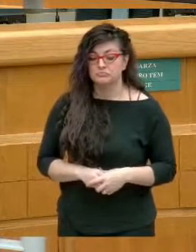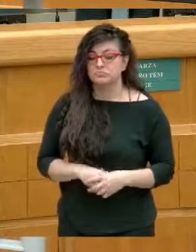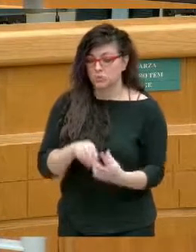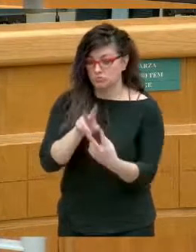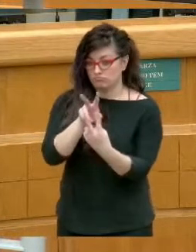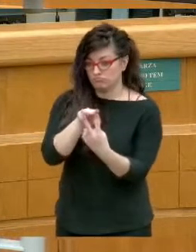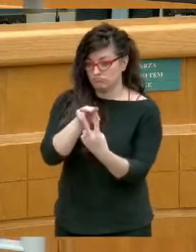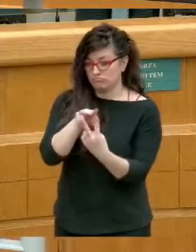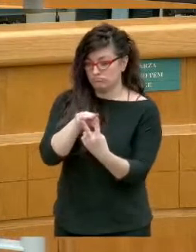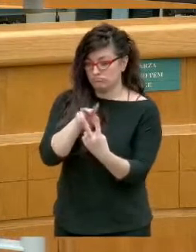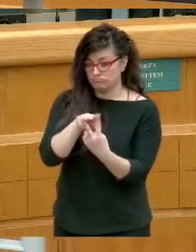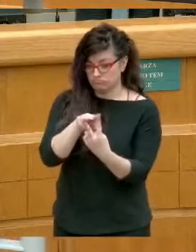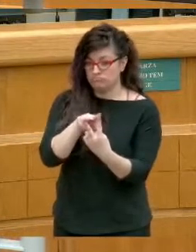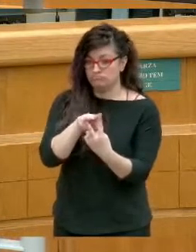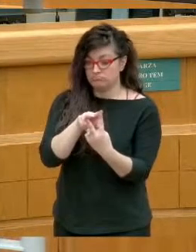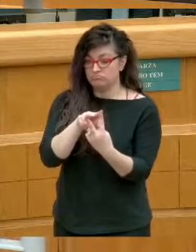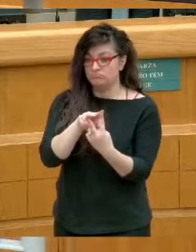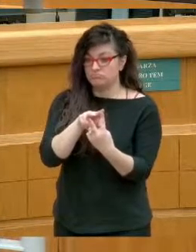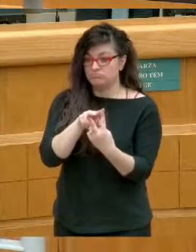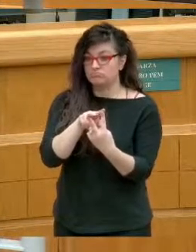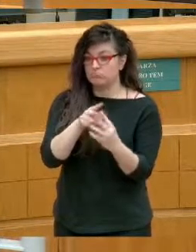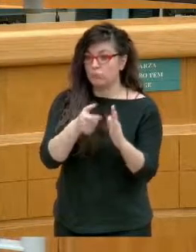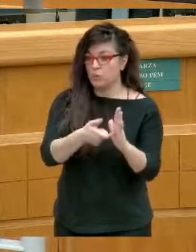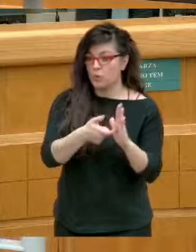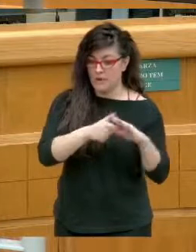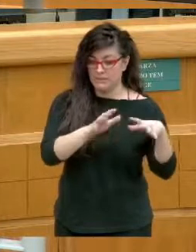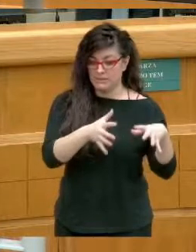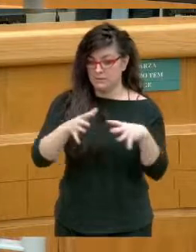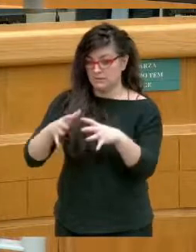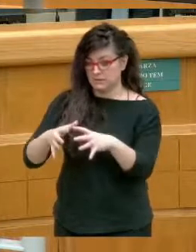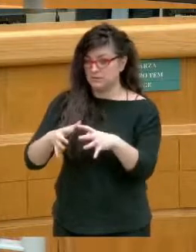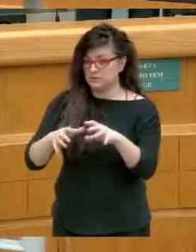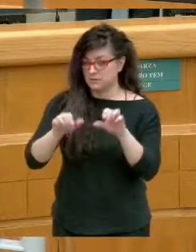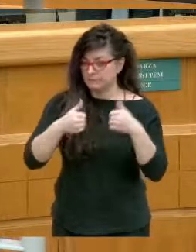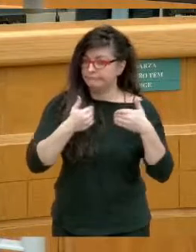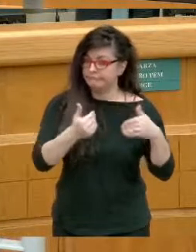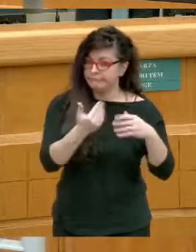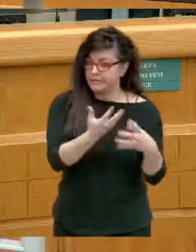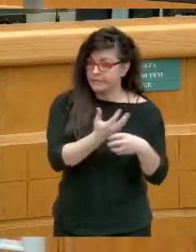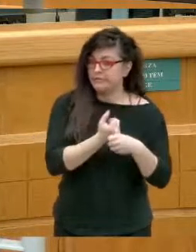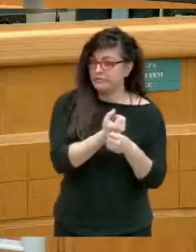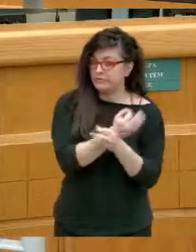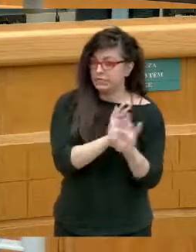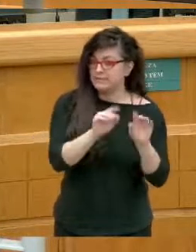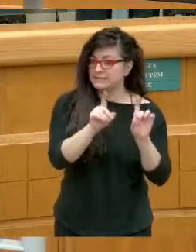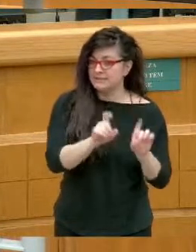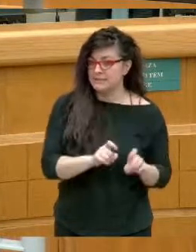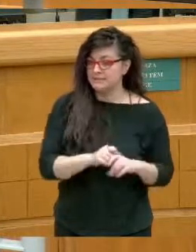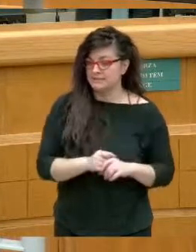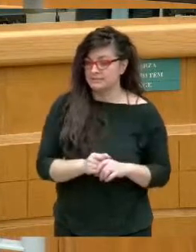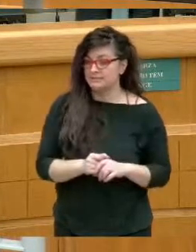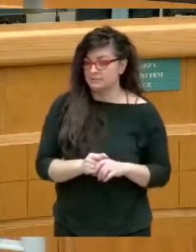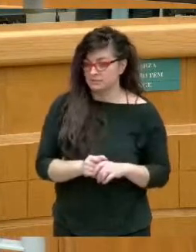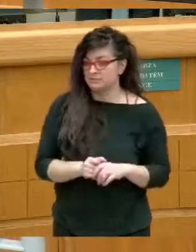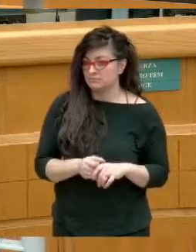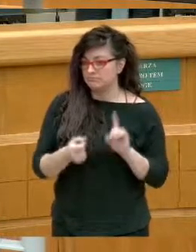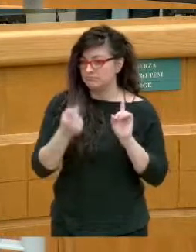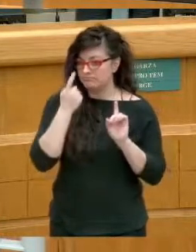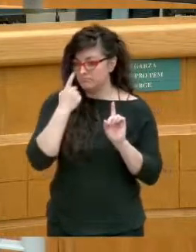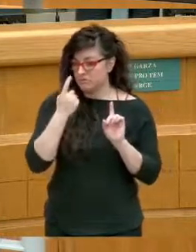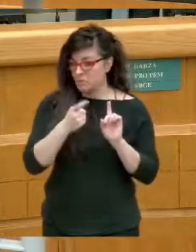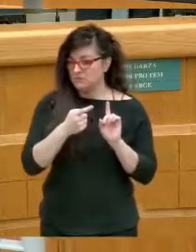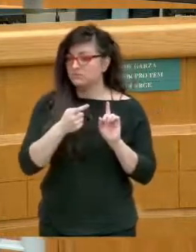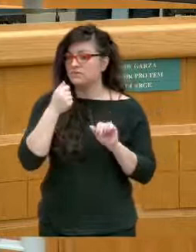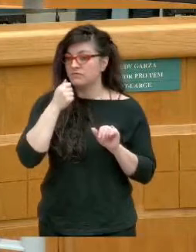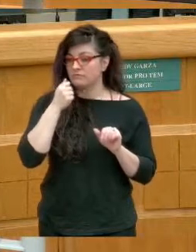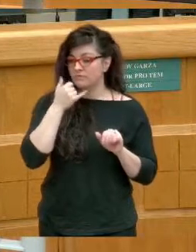the 2, that's the 2 requirements to get that free testing. And those are the numbers to call in the 2 locations, so Sunday